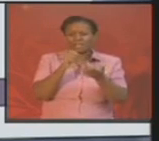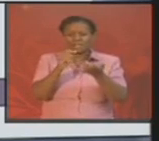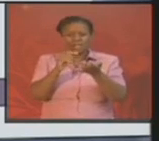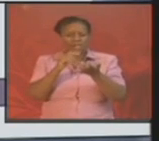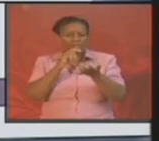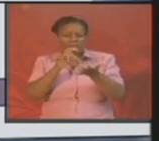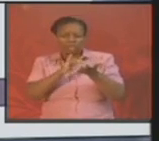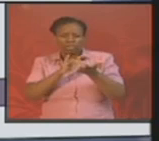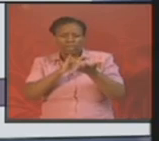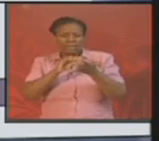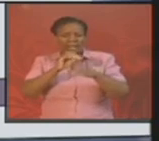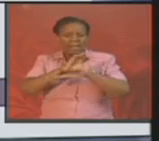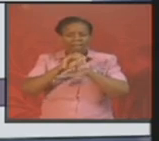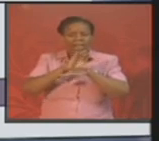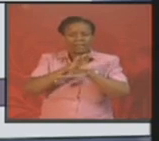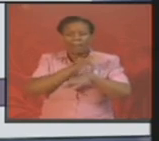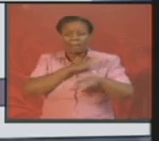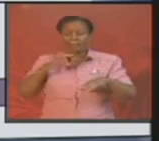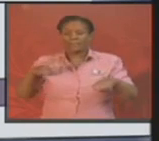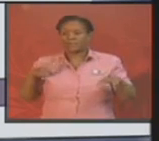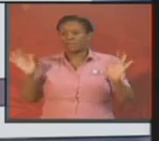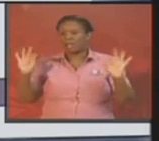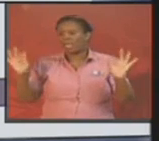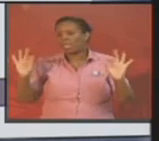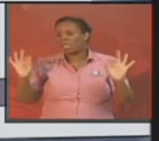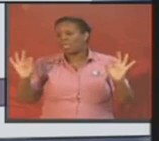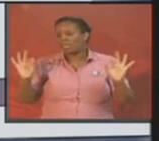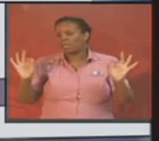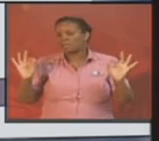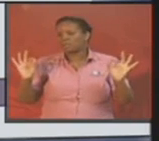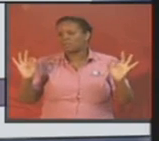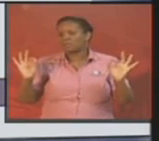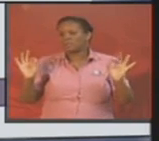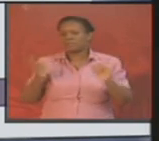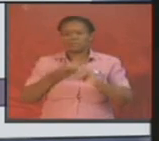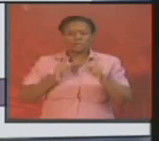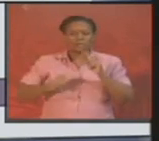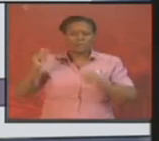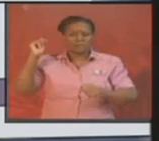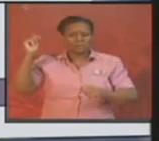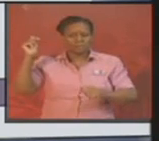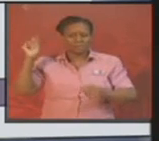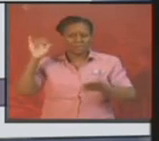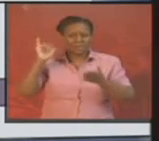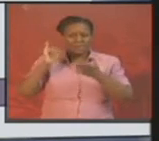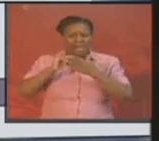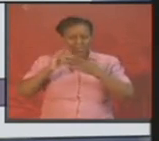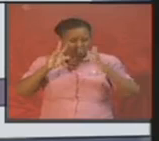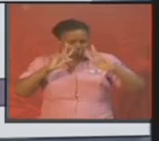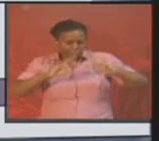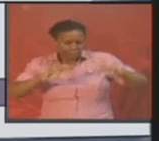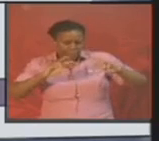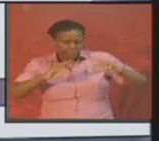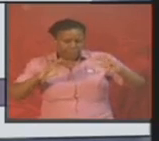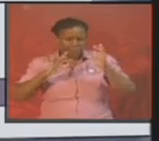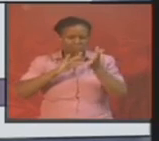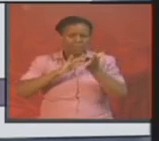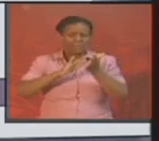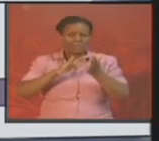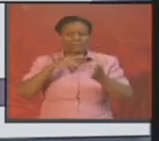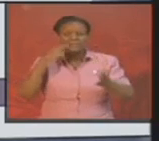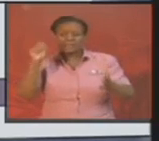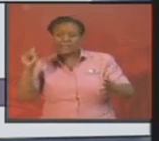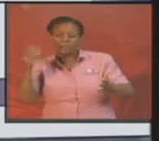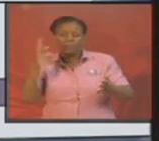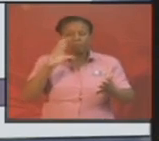the technical committee appointed by the minister that evaluates the drug and makes a recommendation to the minister. So what we have seen